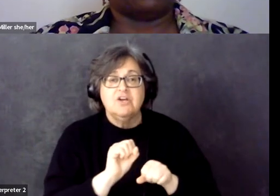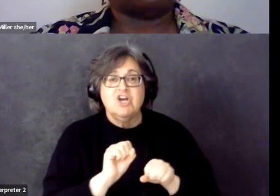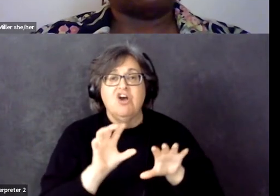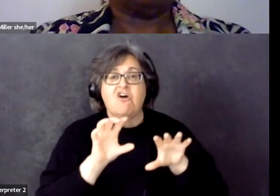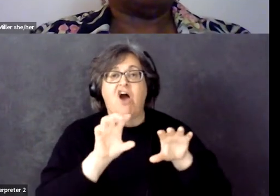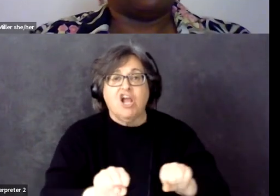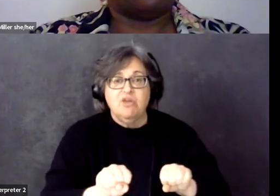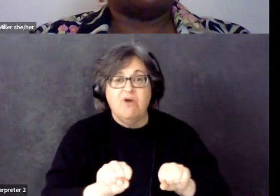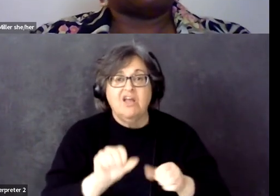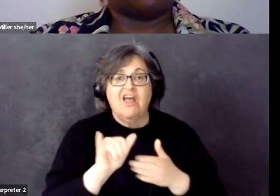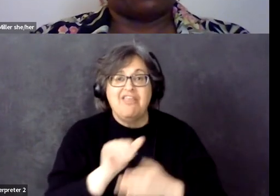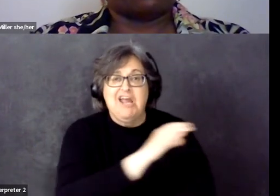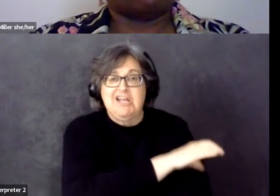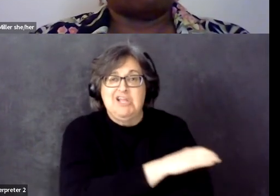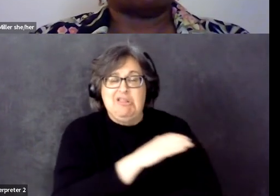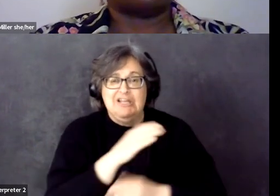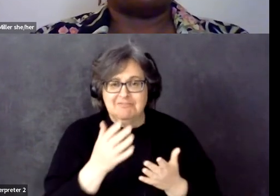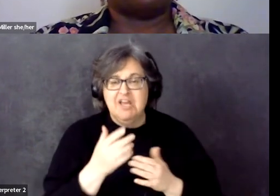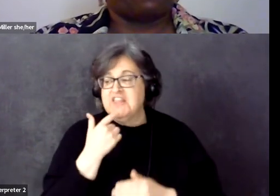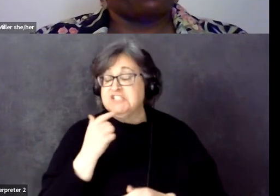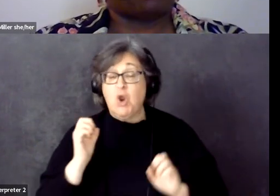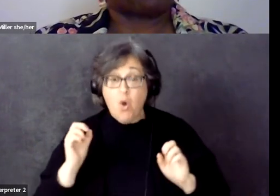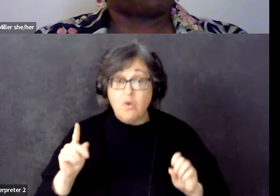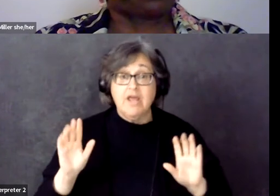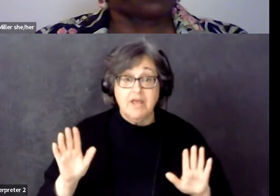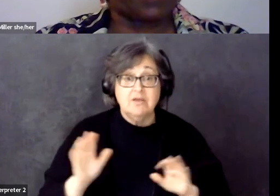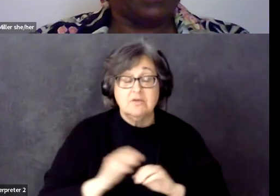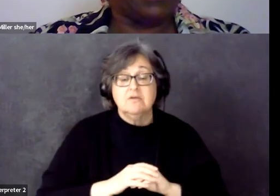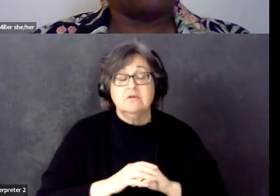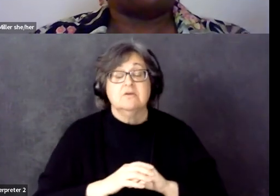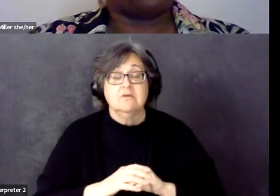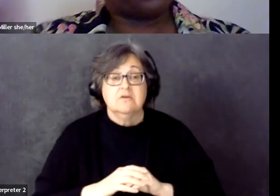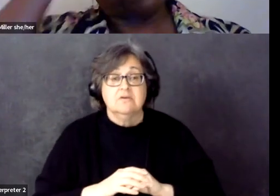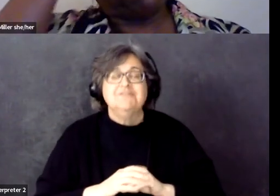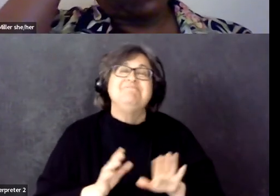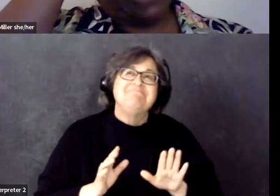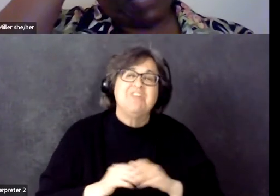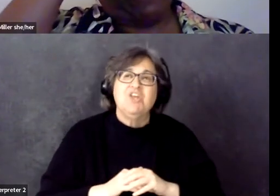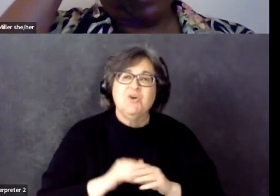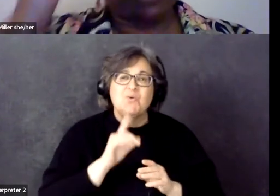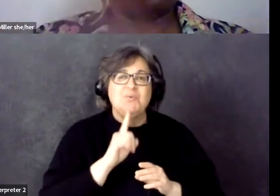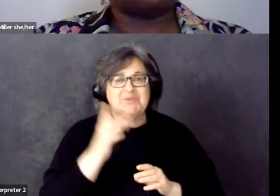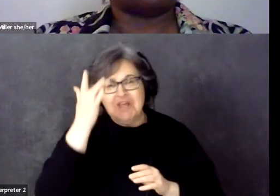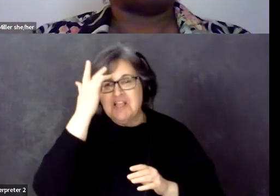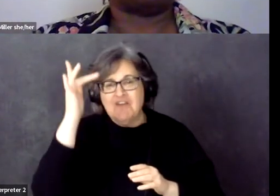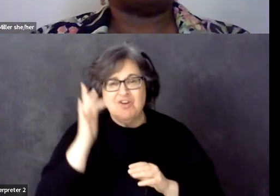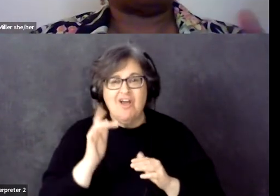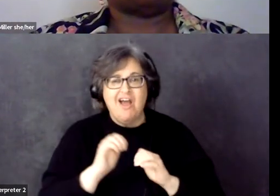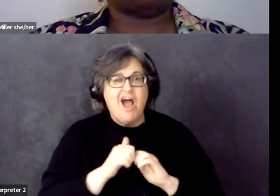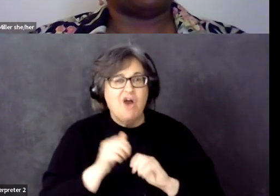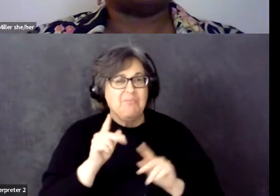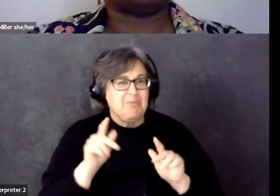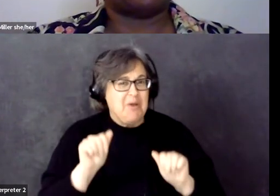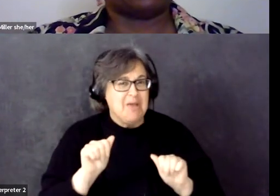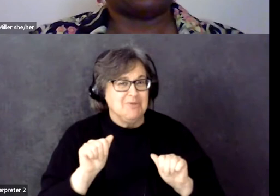Woodlawn Clinic. They said, okay, and it was very clever how they were able to